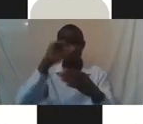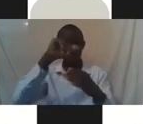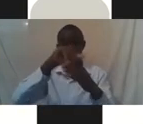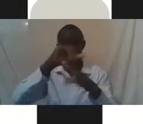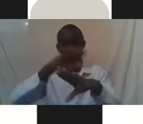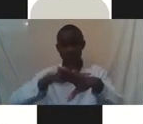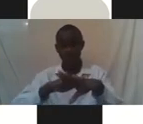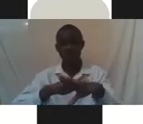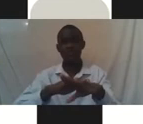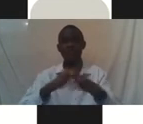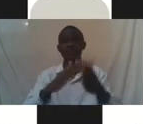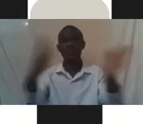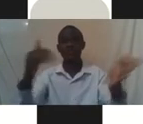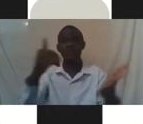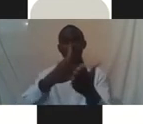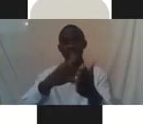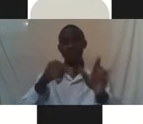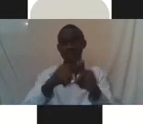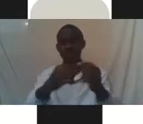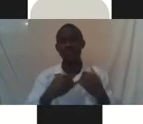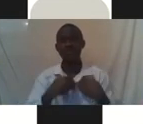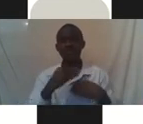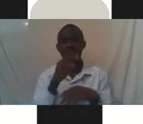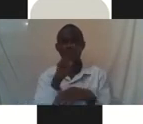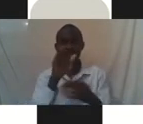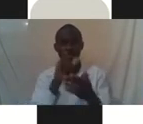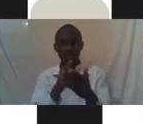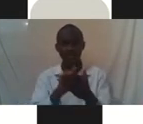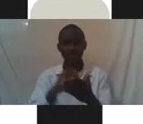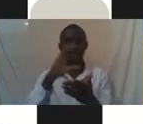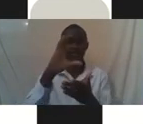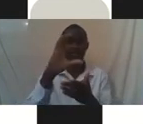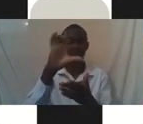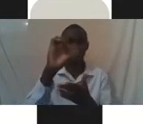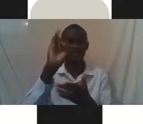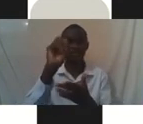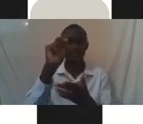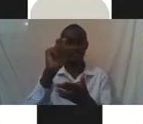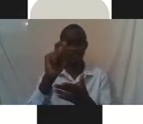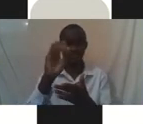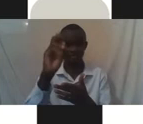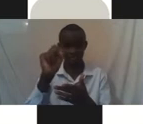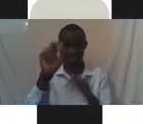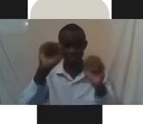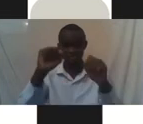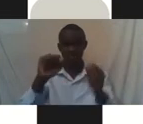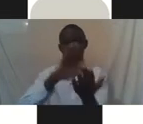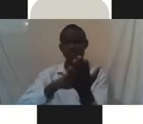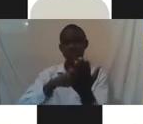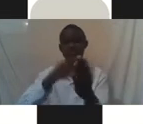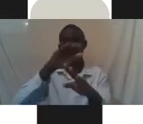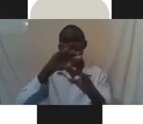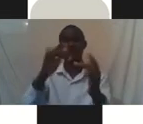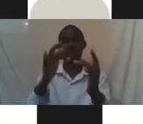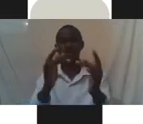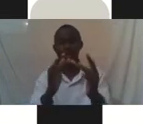participation. I can see Linton has clapped. Yes, you can use the claps online. So I have an